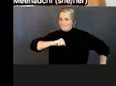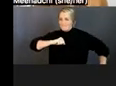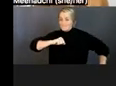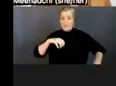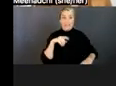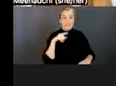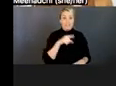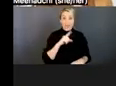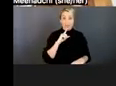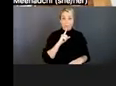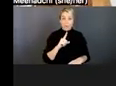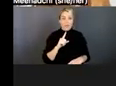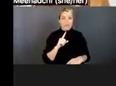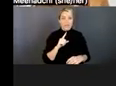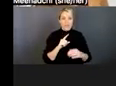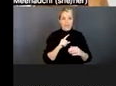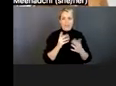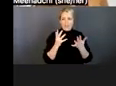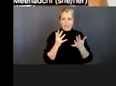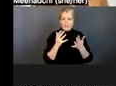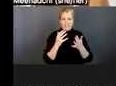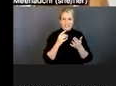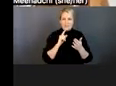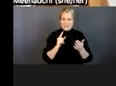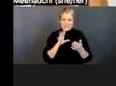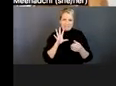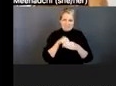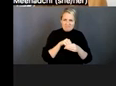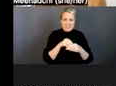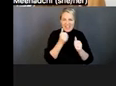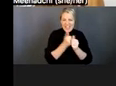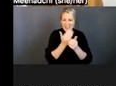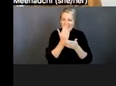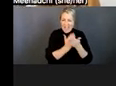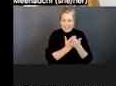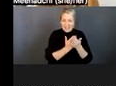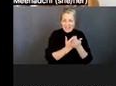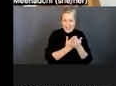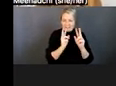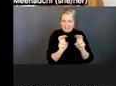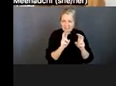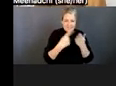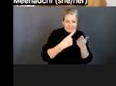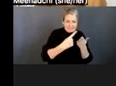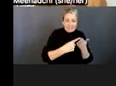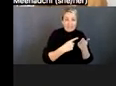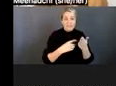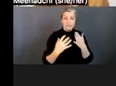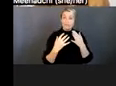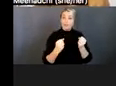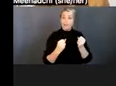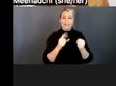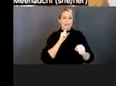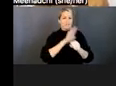in unpacking every element, every aspect of conflict, right? The strengths, they celebrate their commitment,